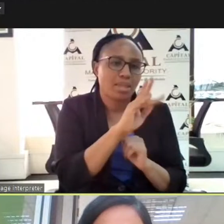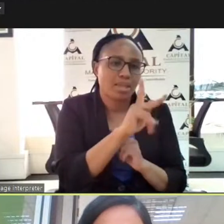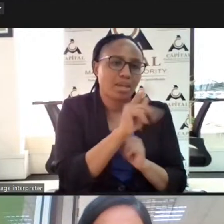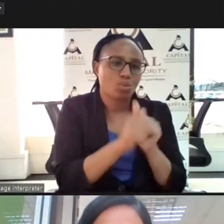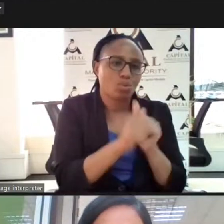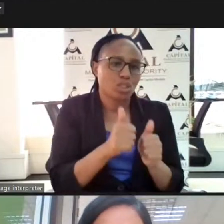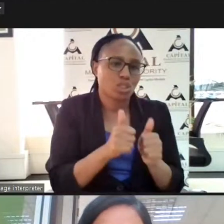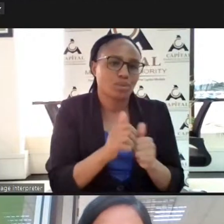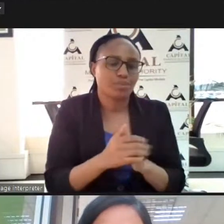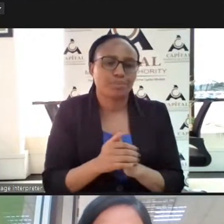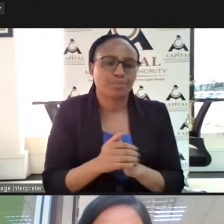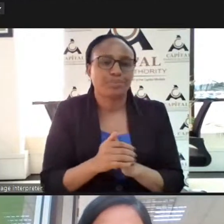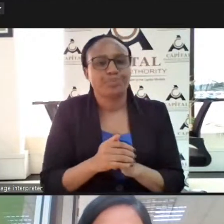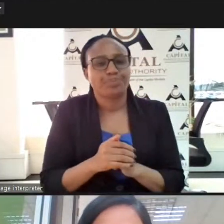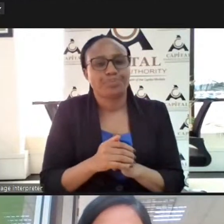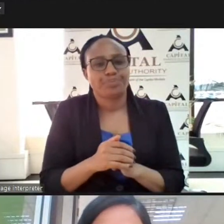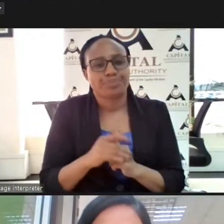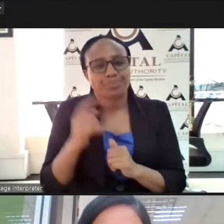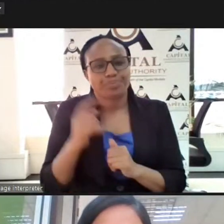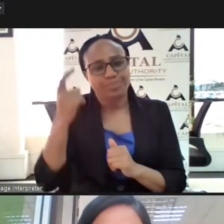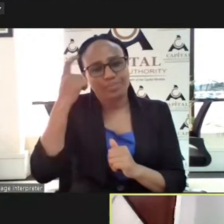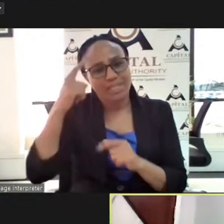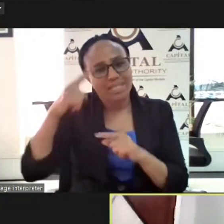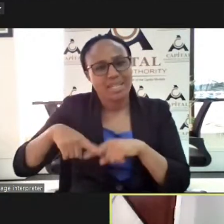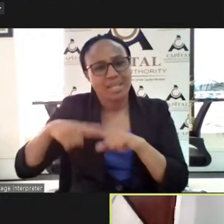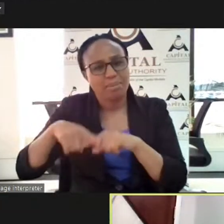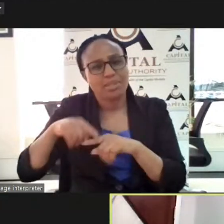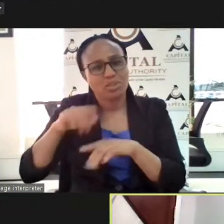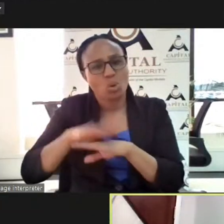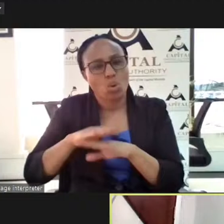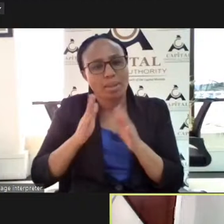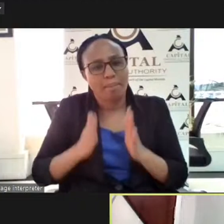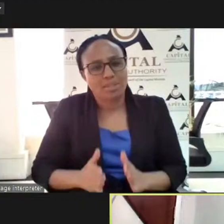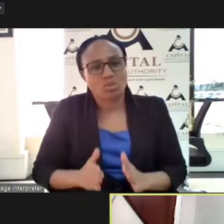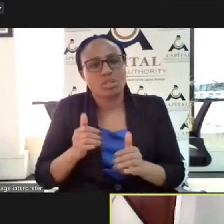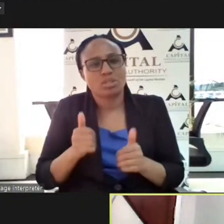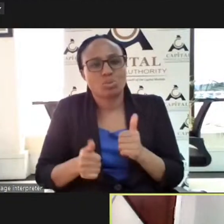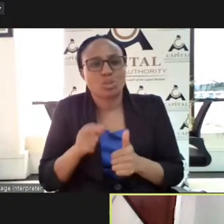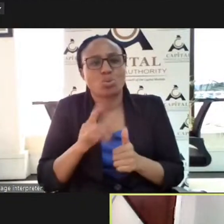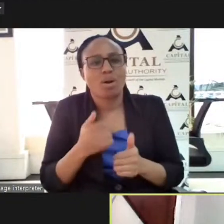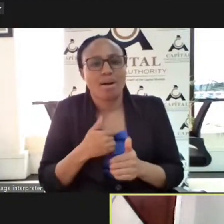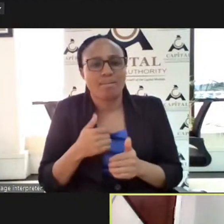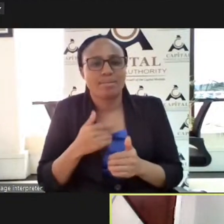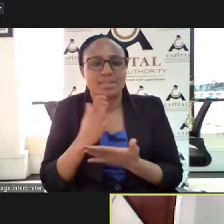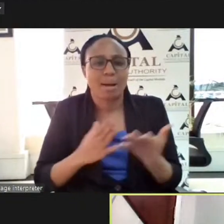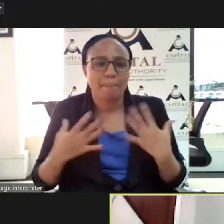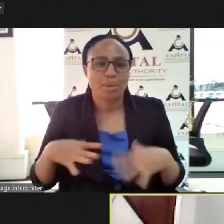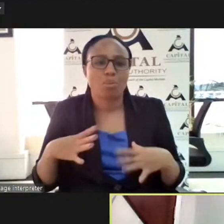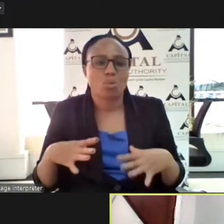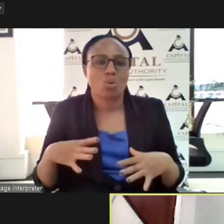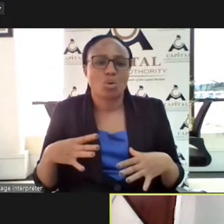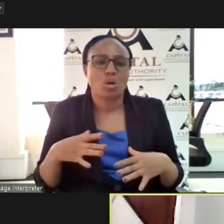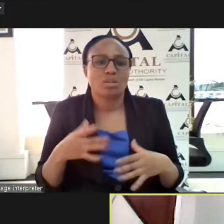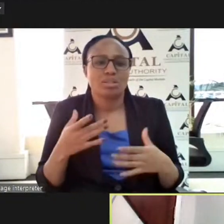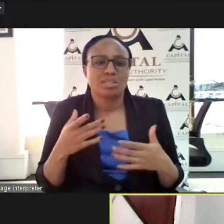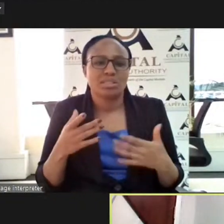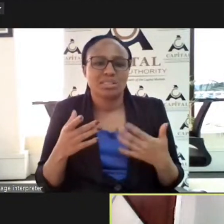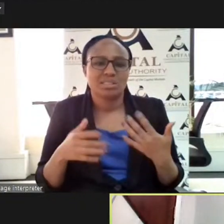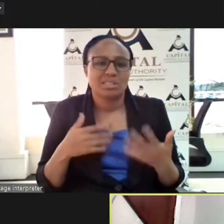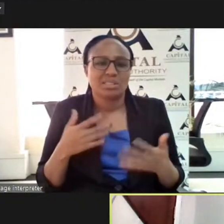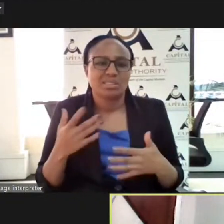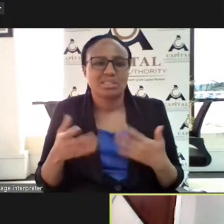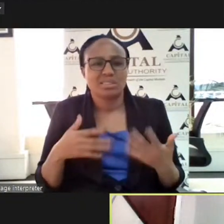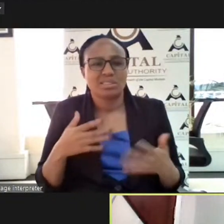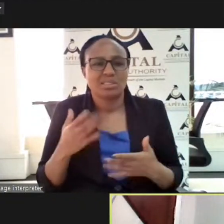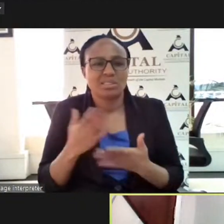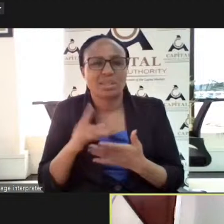So I think it just depends on the kind of personality that you are. There are those people who are kind of, someone else